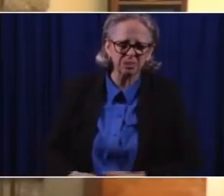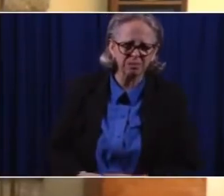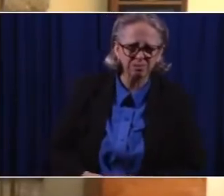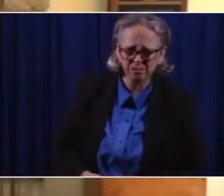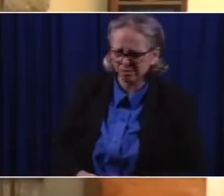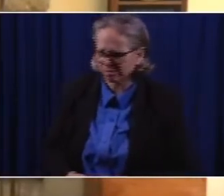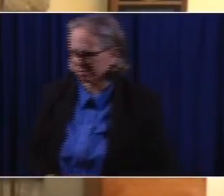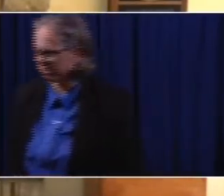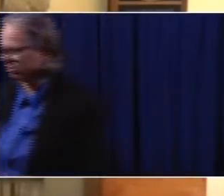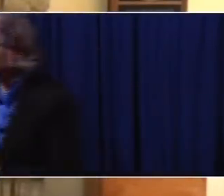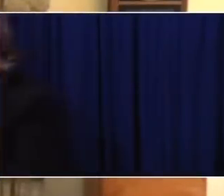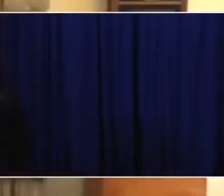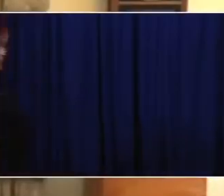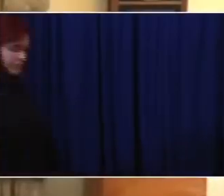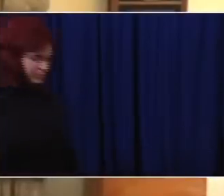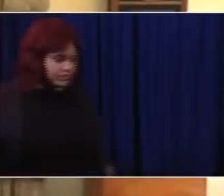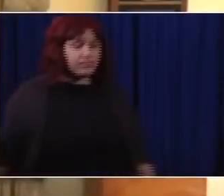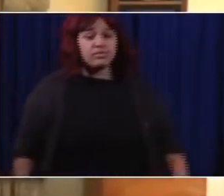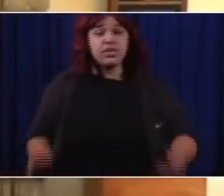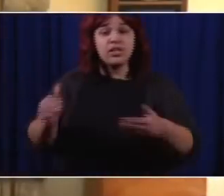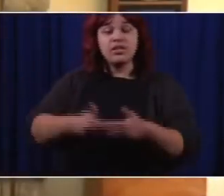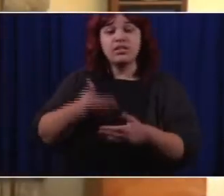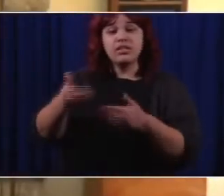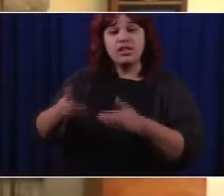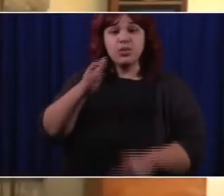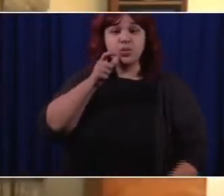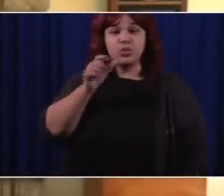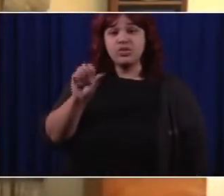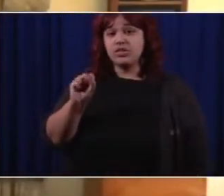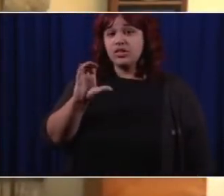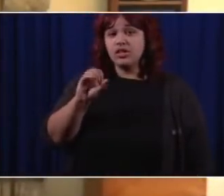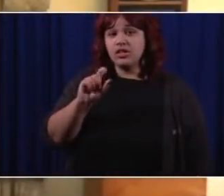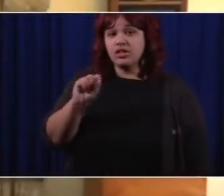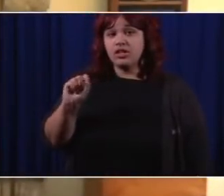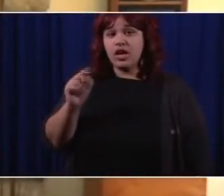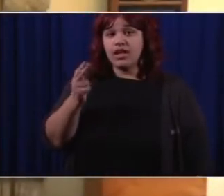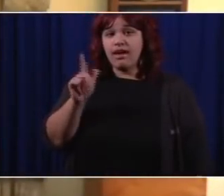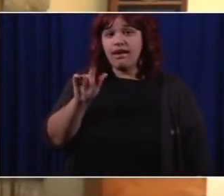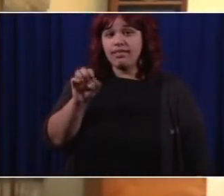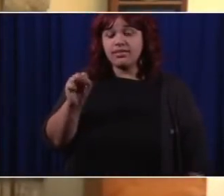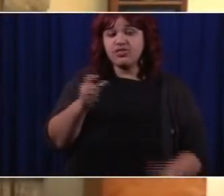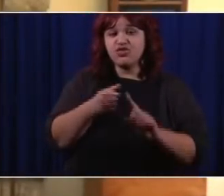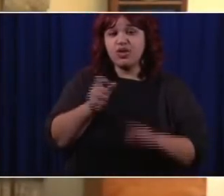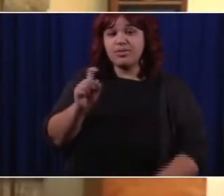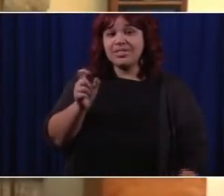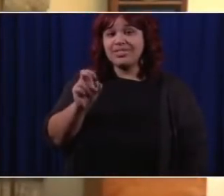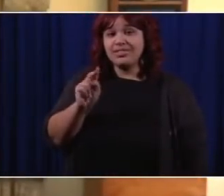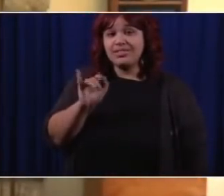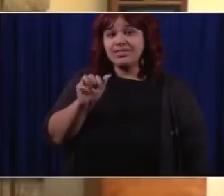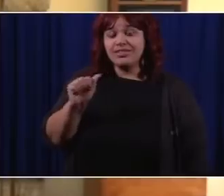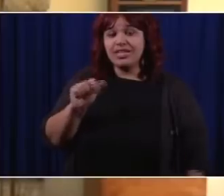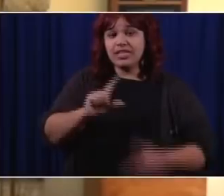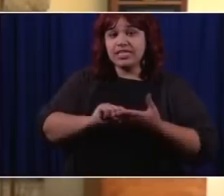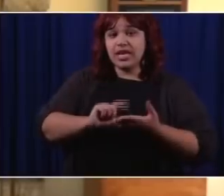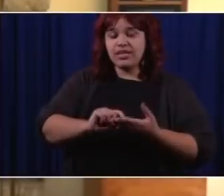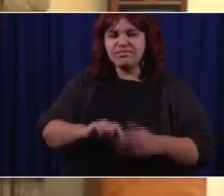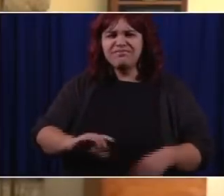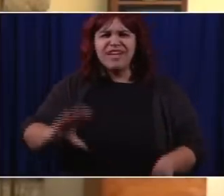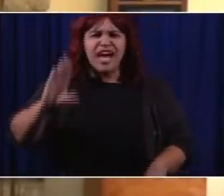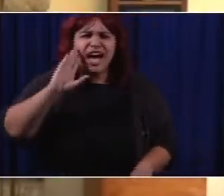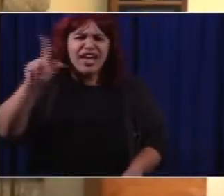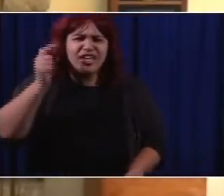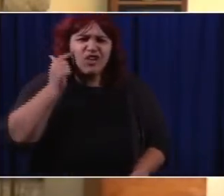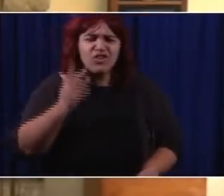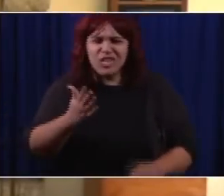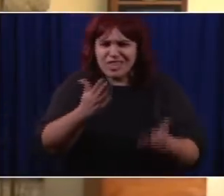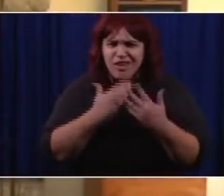Gazette. Hey, Scott. Hey, Governor, how are you? I'm well, sir. Good. Thank you for taking our questions.